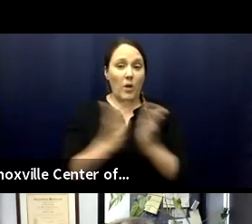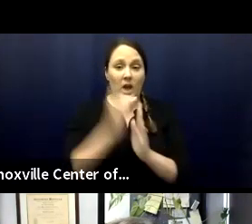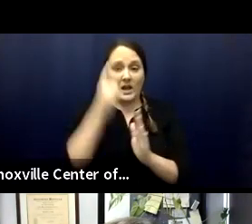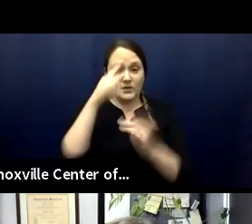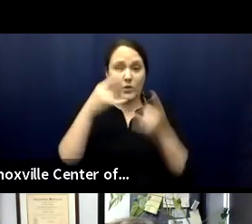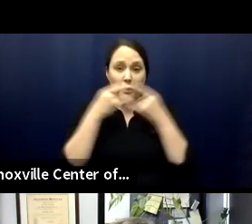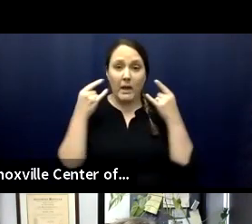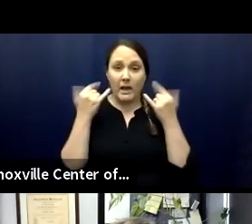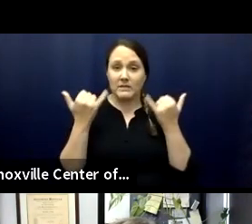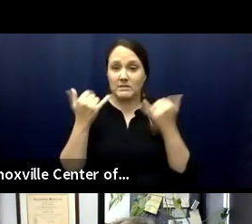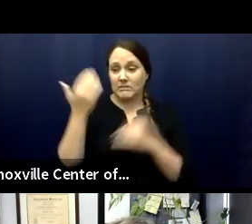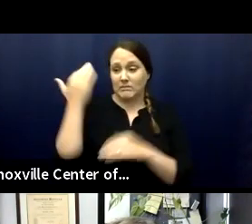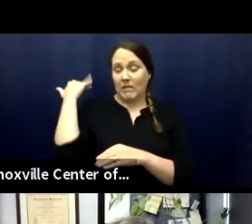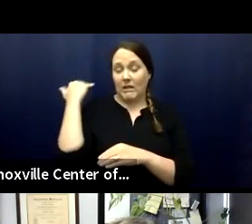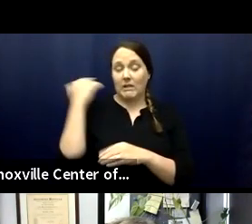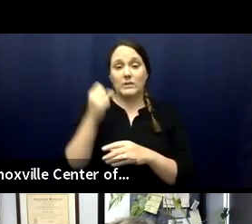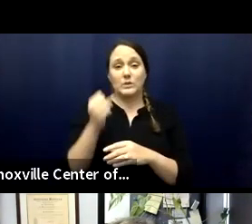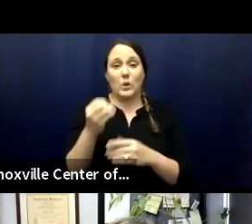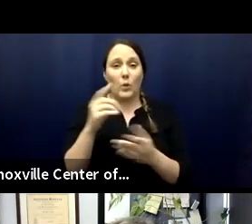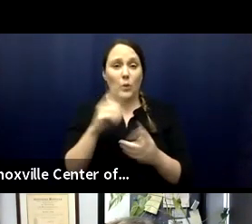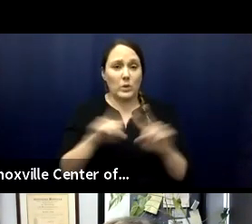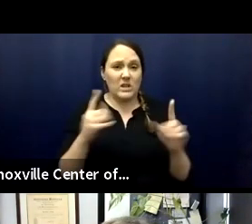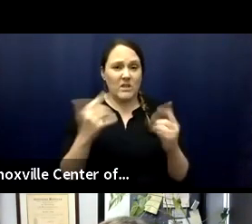so what's the difference?